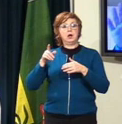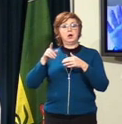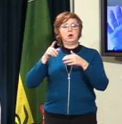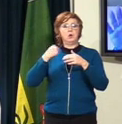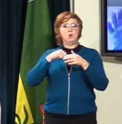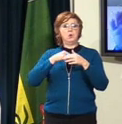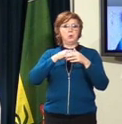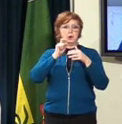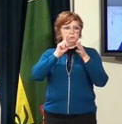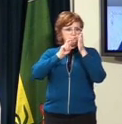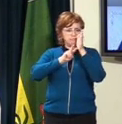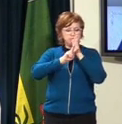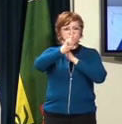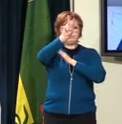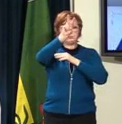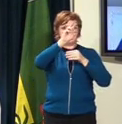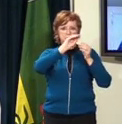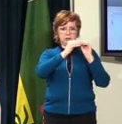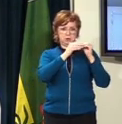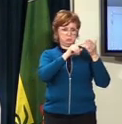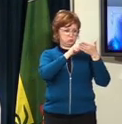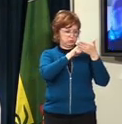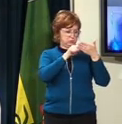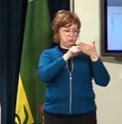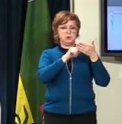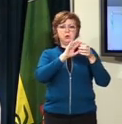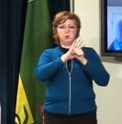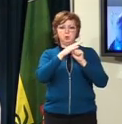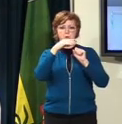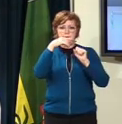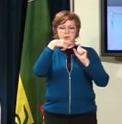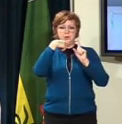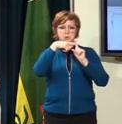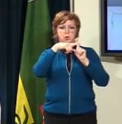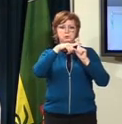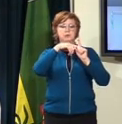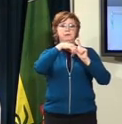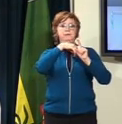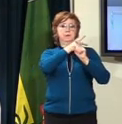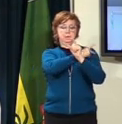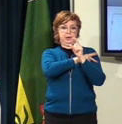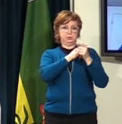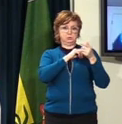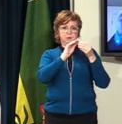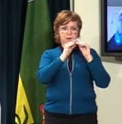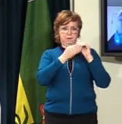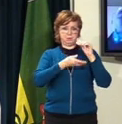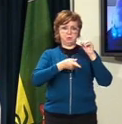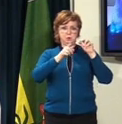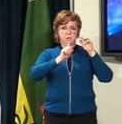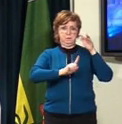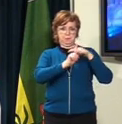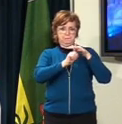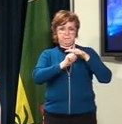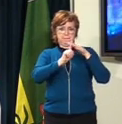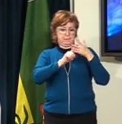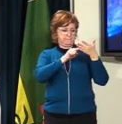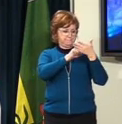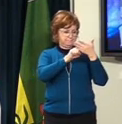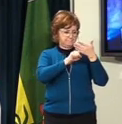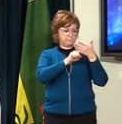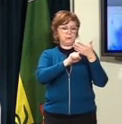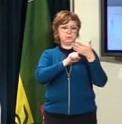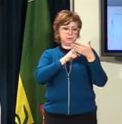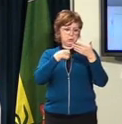like in terms of the modeling information, the current case trajectory, and when do we think that we're going